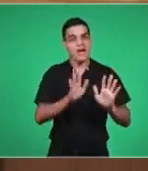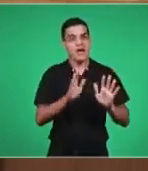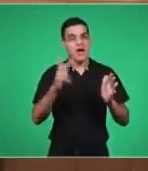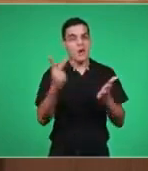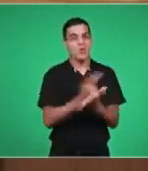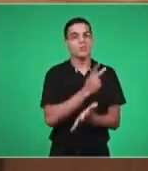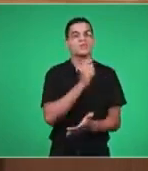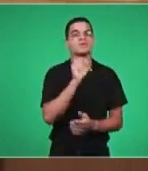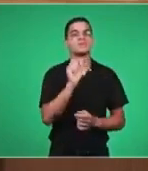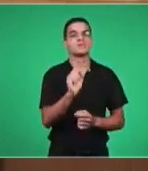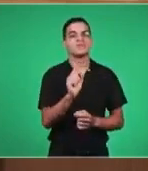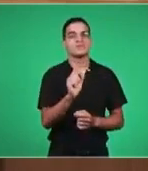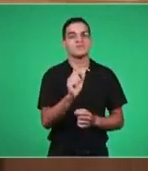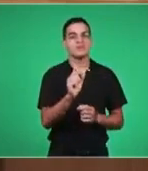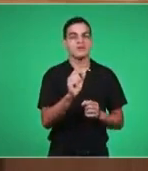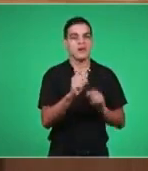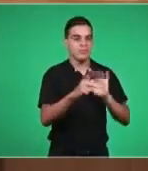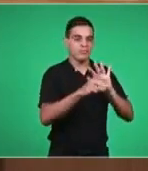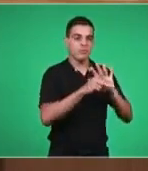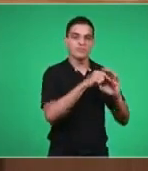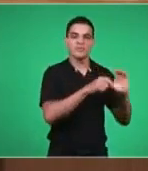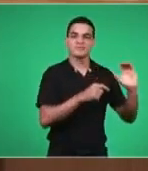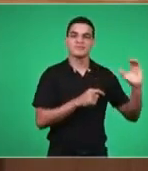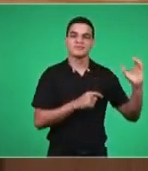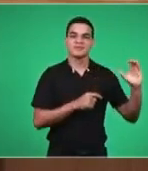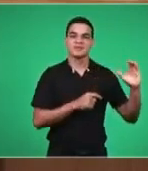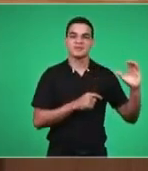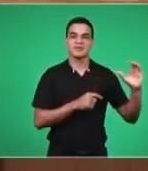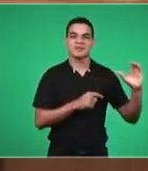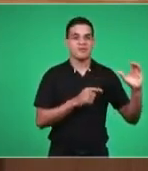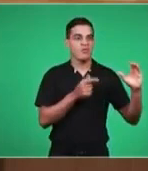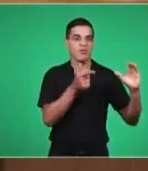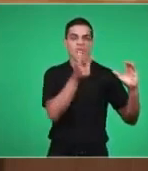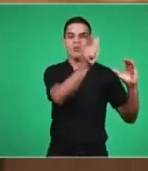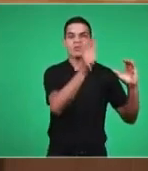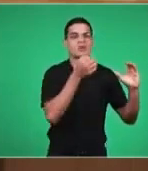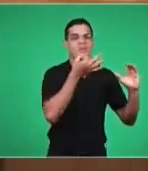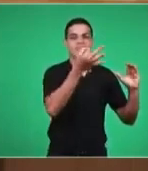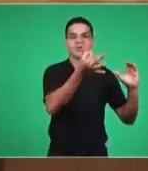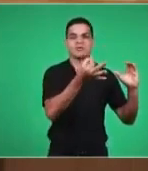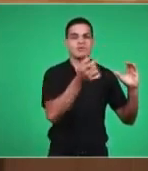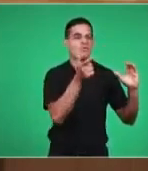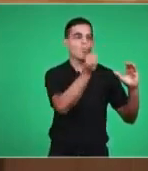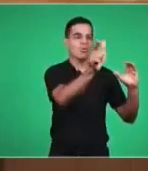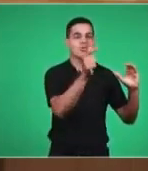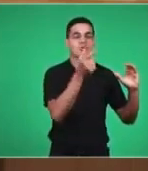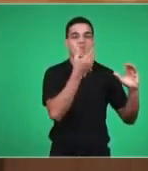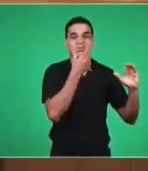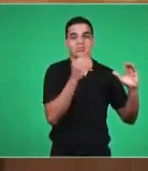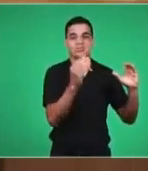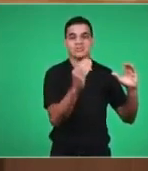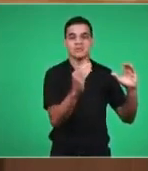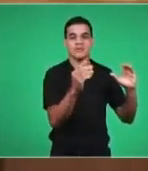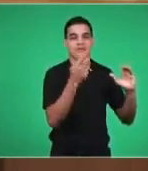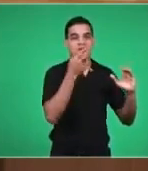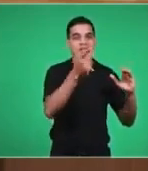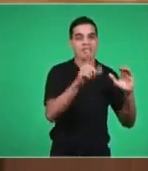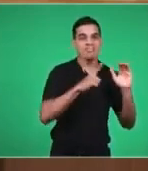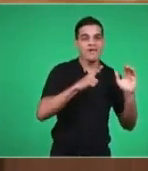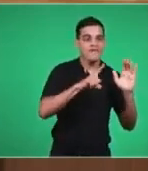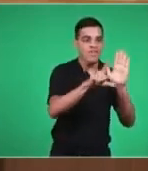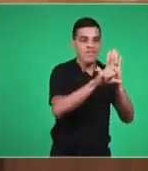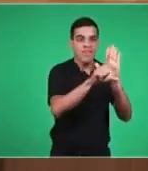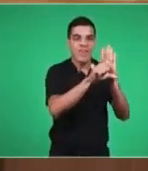Bang. But science itself also unsays this. It says that